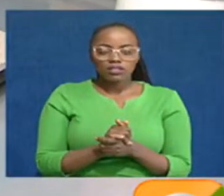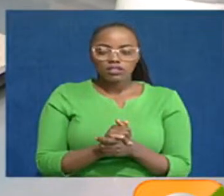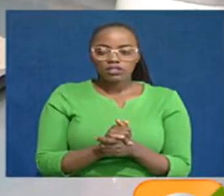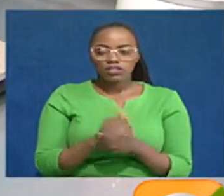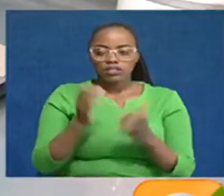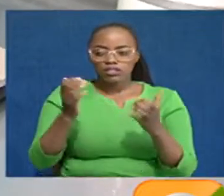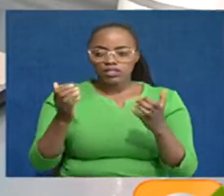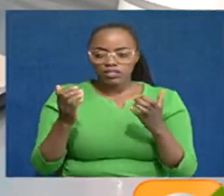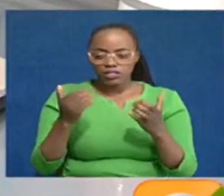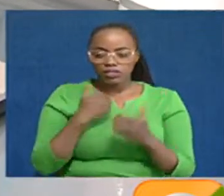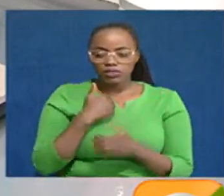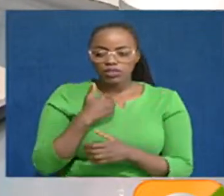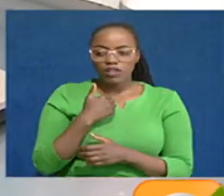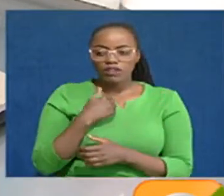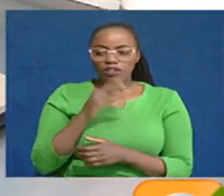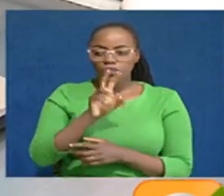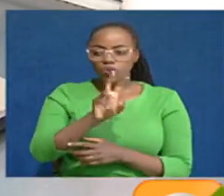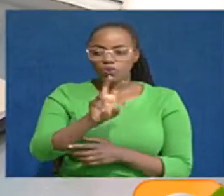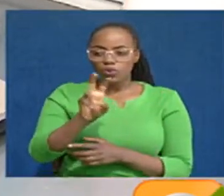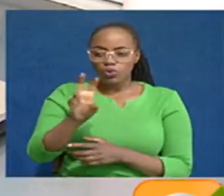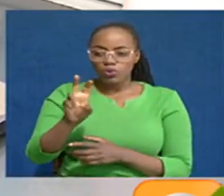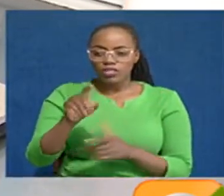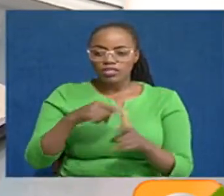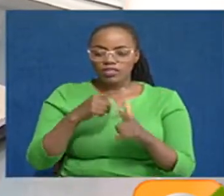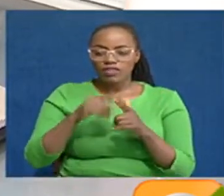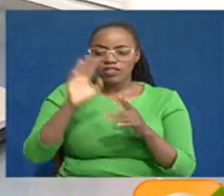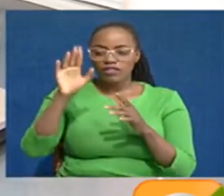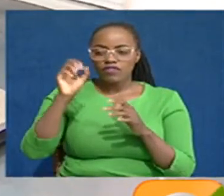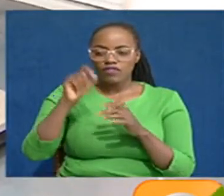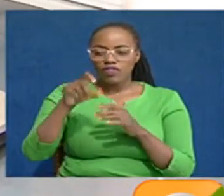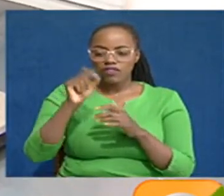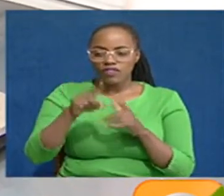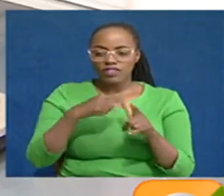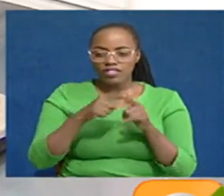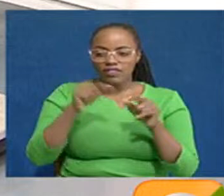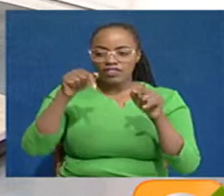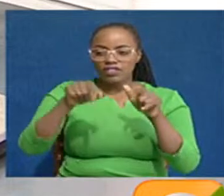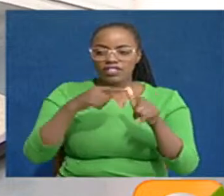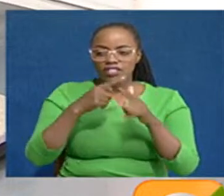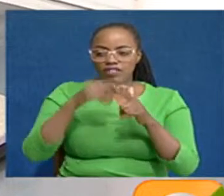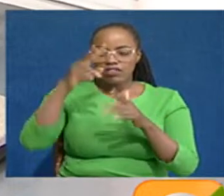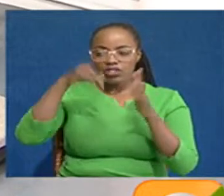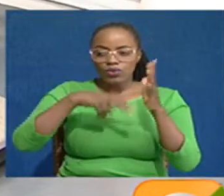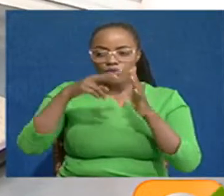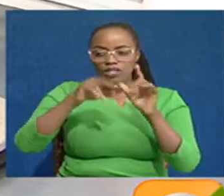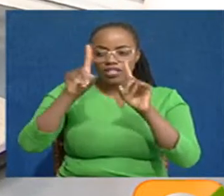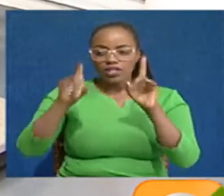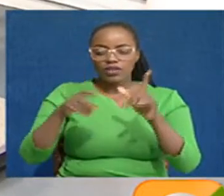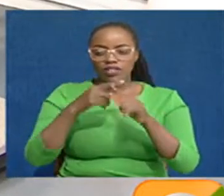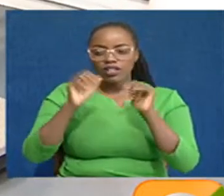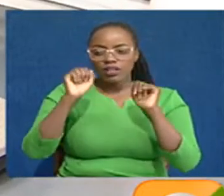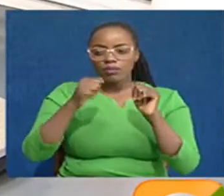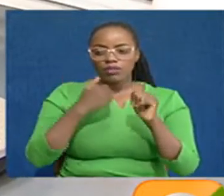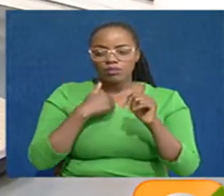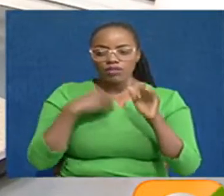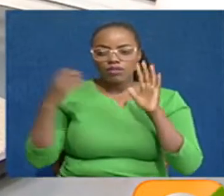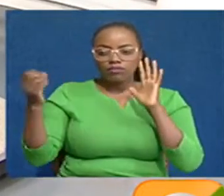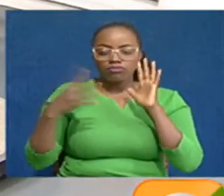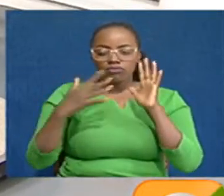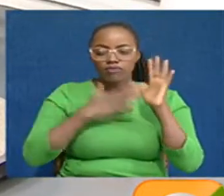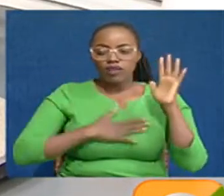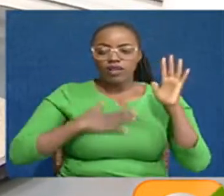to look over to that screen over there at the back to be able to read that question. Perhaps if you can have it on the screens,